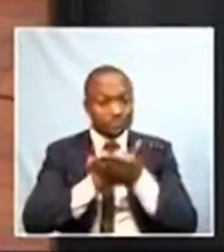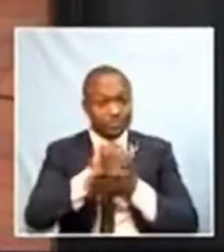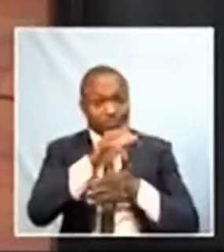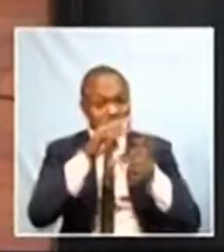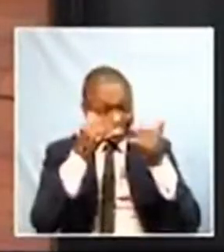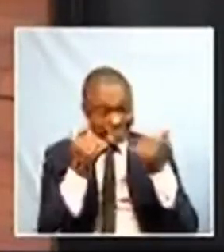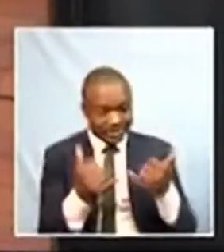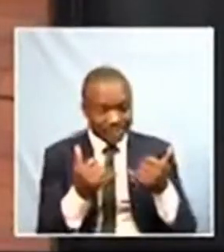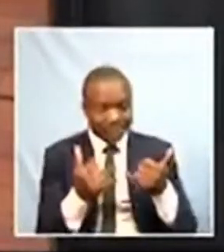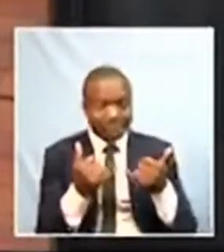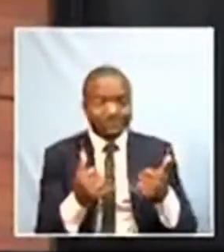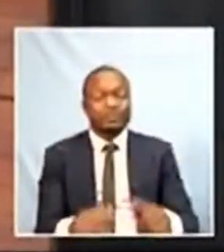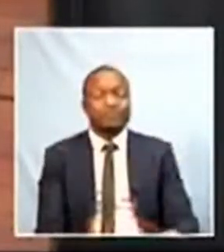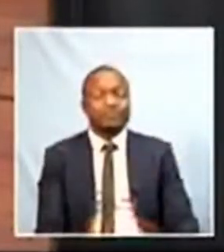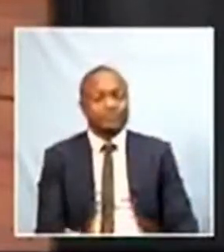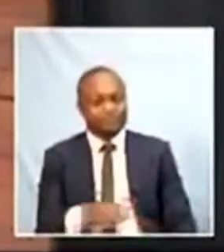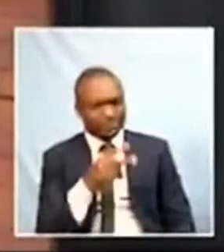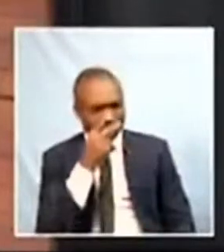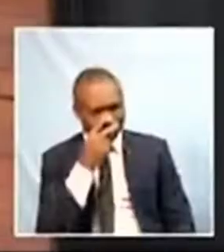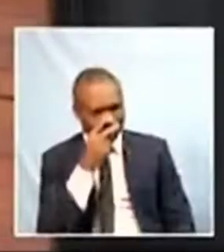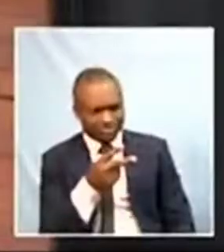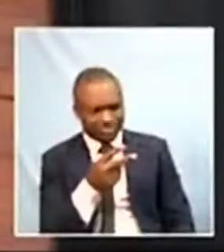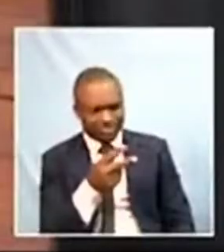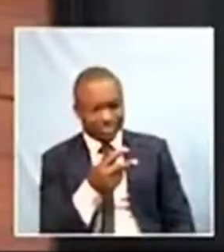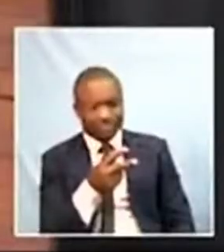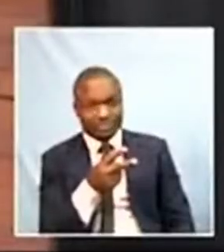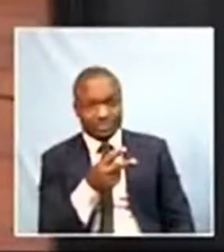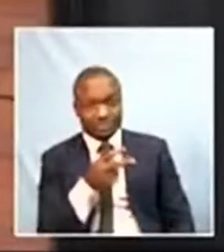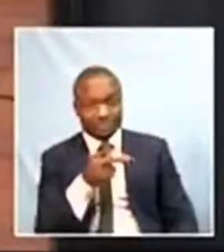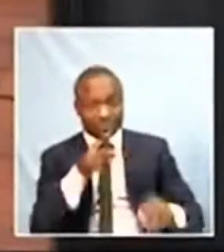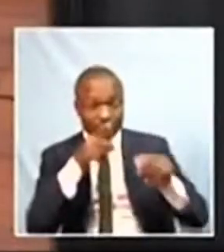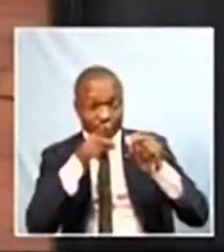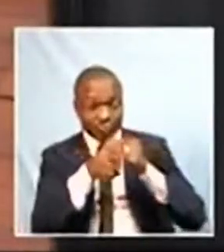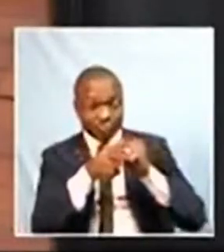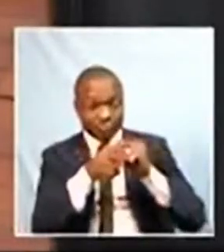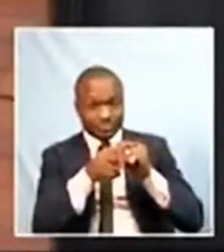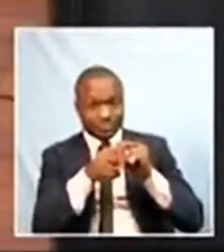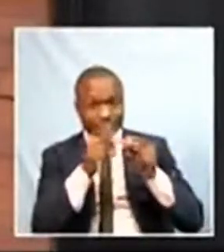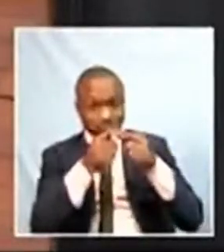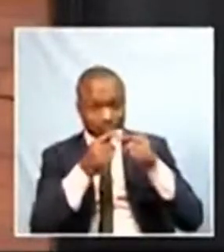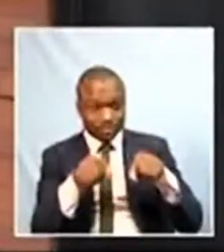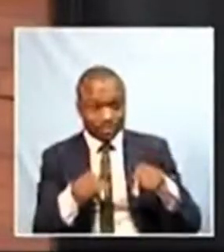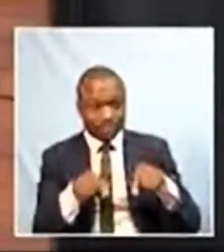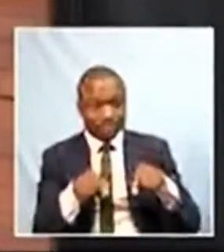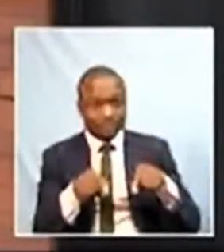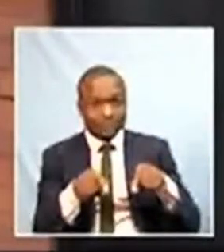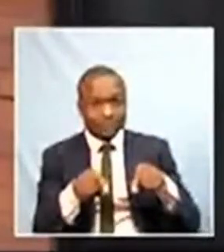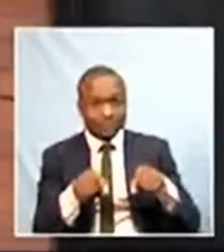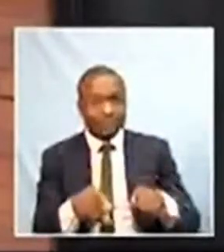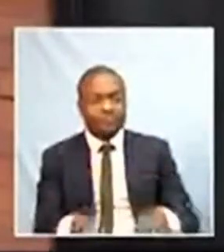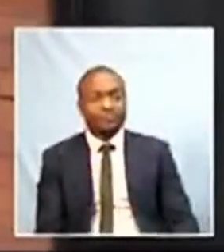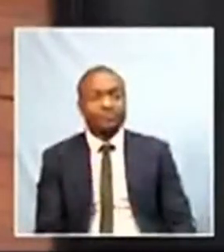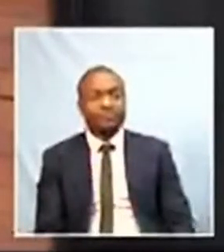now? When you look at the termination, I think it was done in